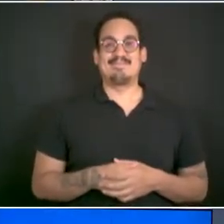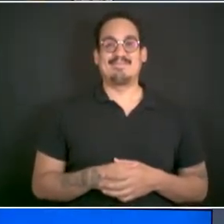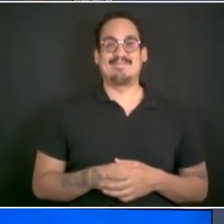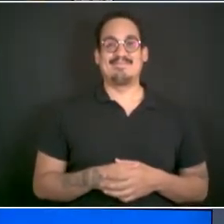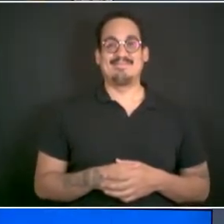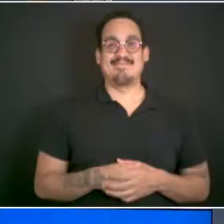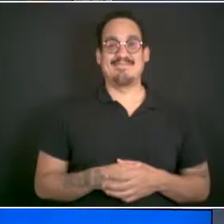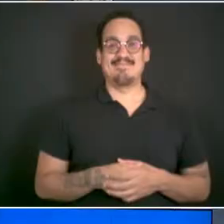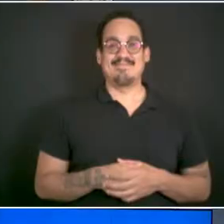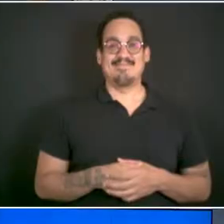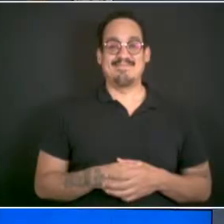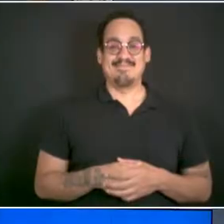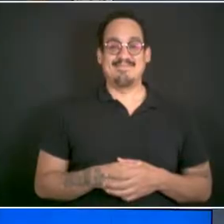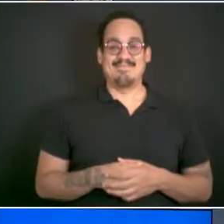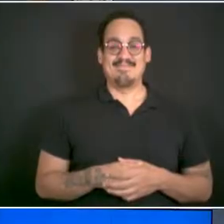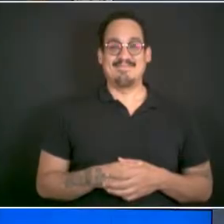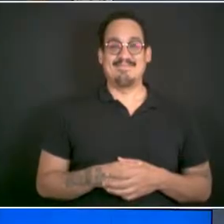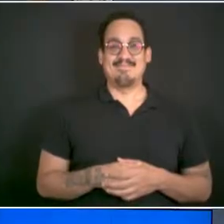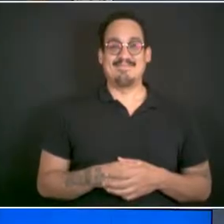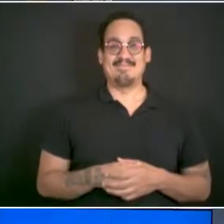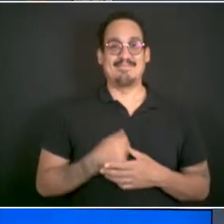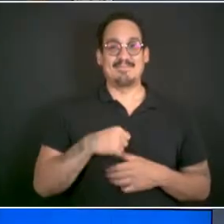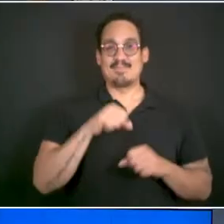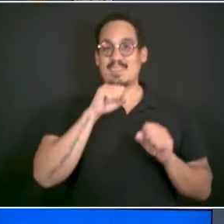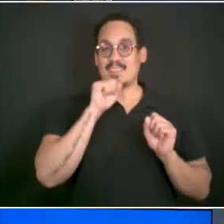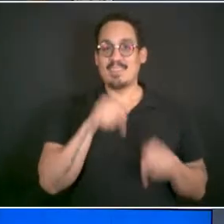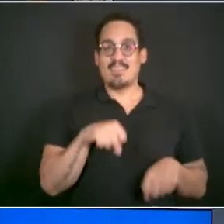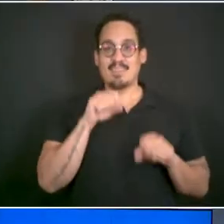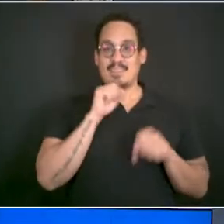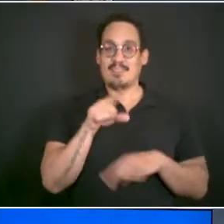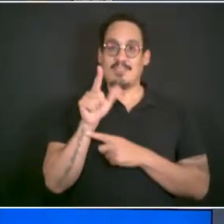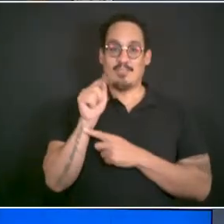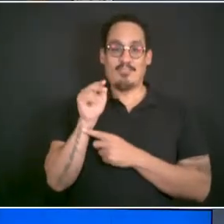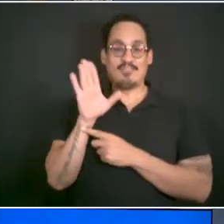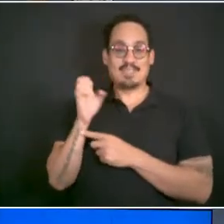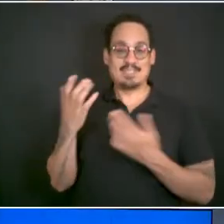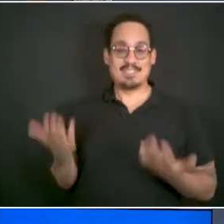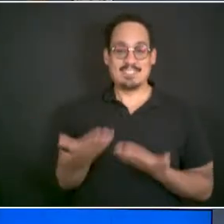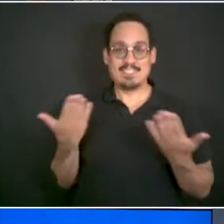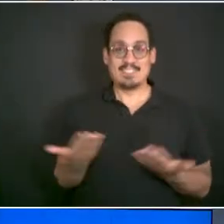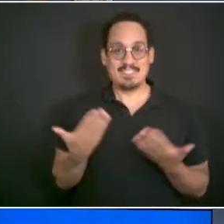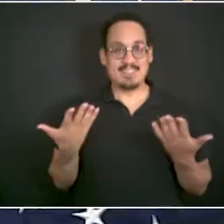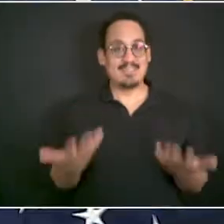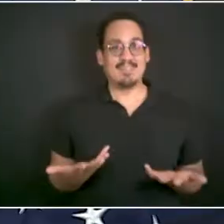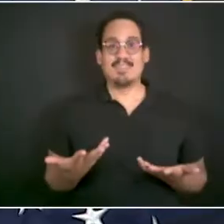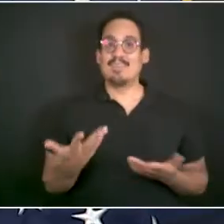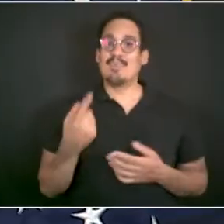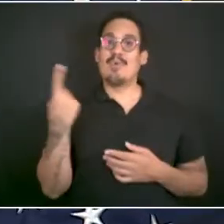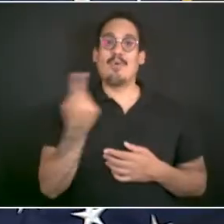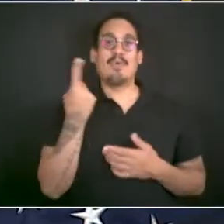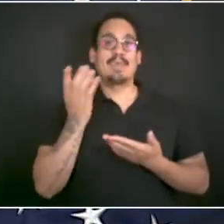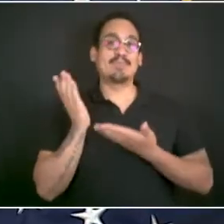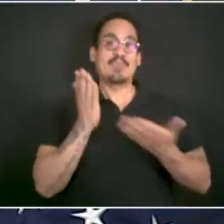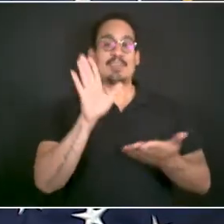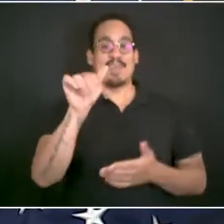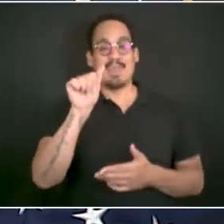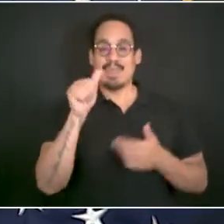I always love when Laurie's here. You know what I'm saying? She always bring her A game.